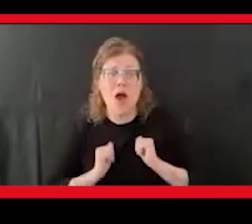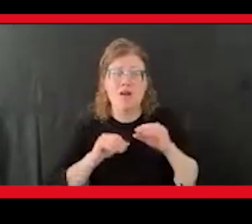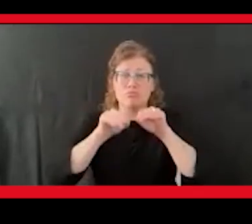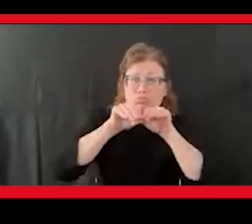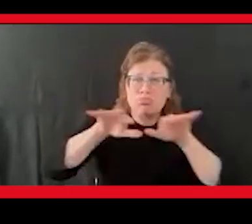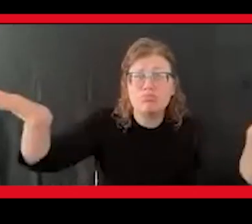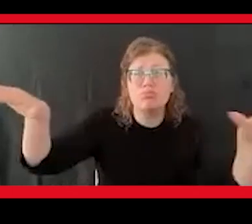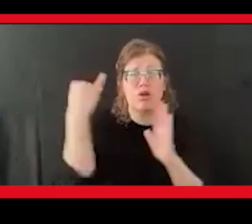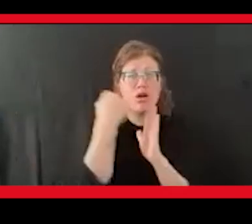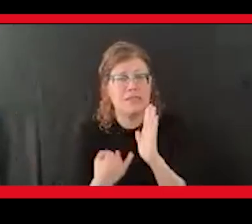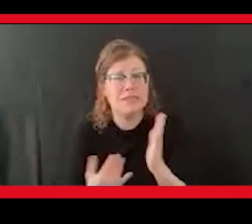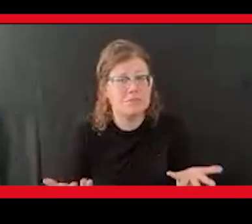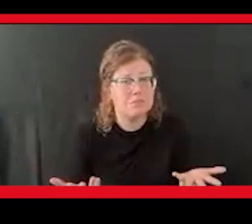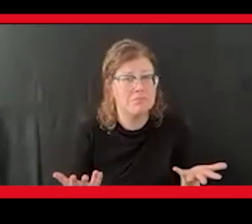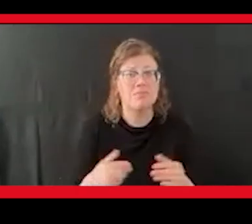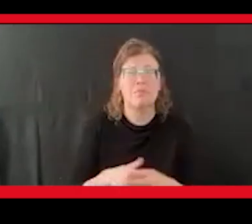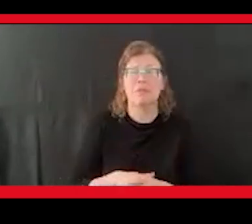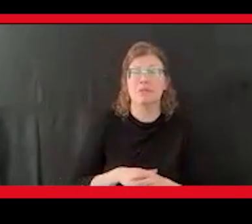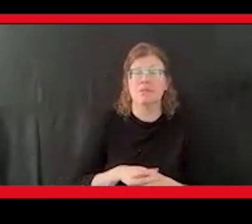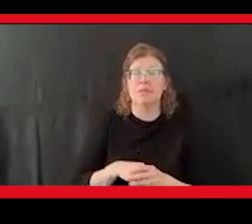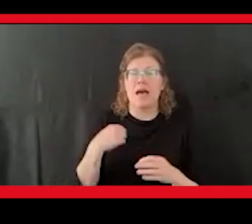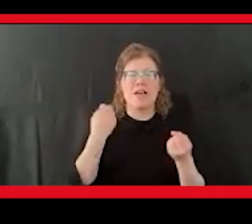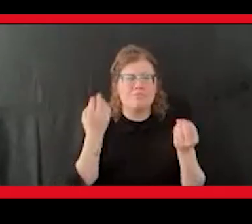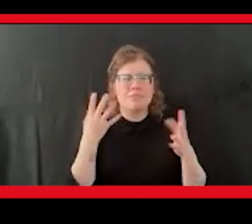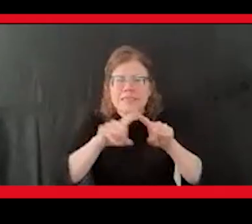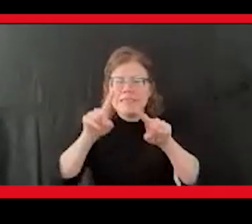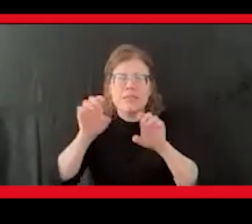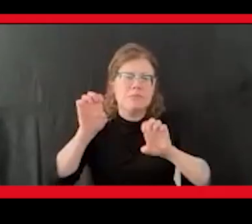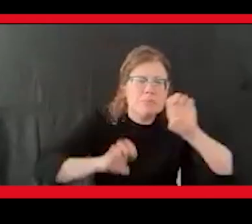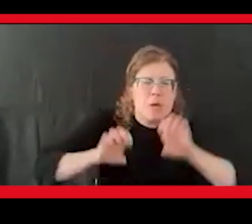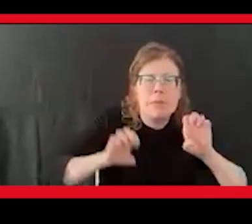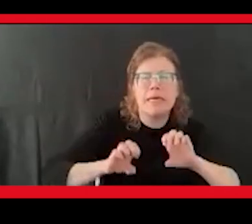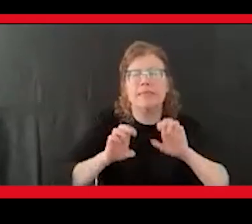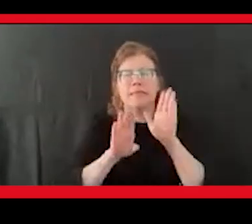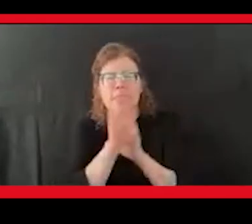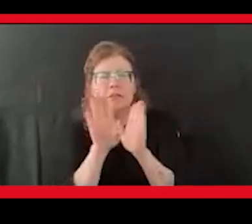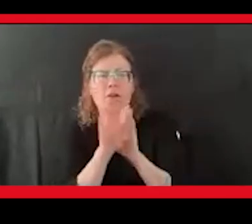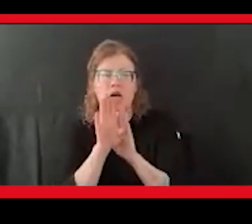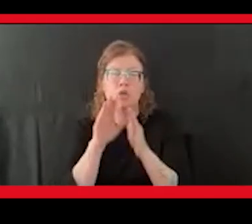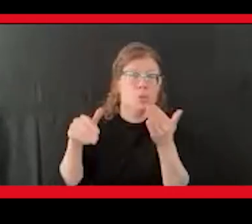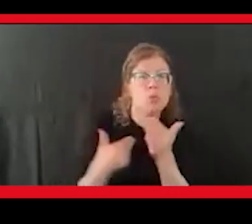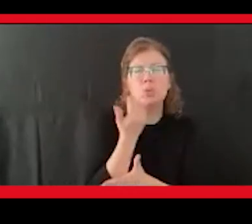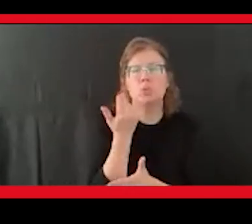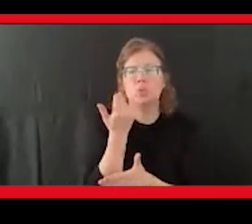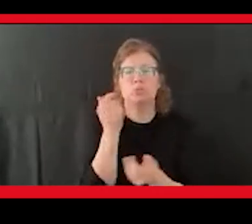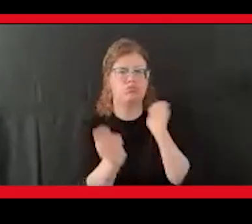or adapted approach to how the organization operates.